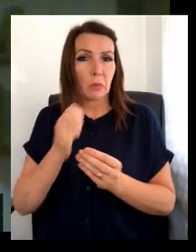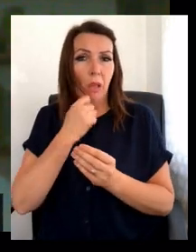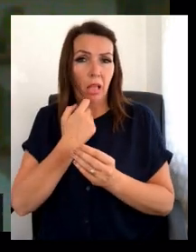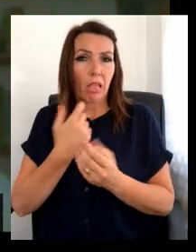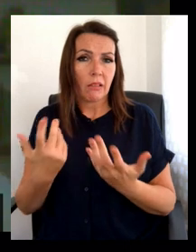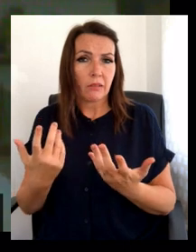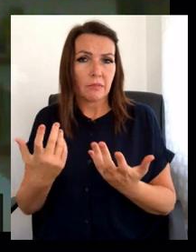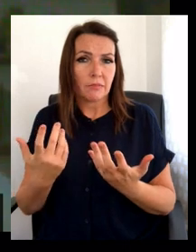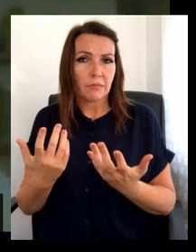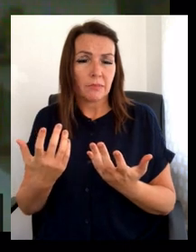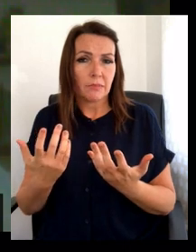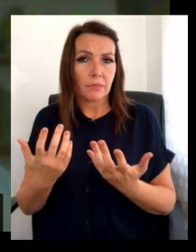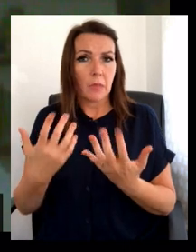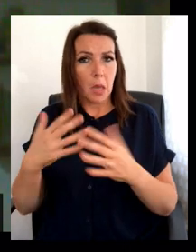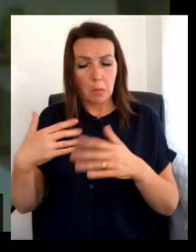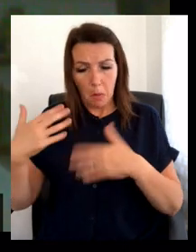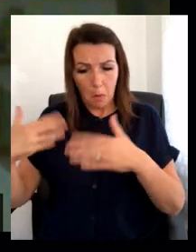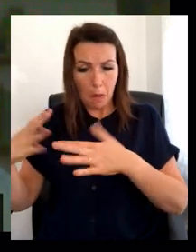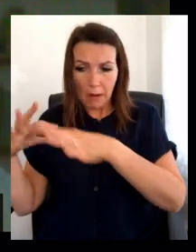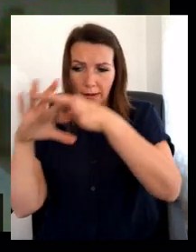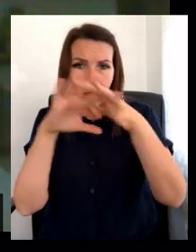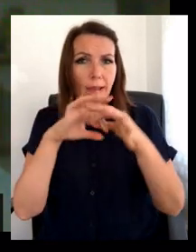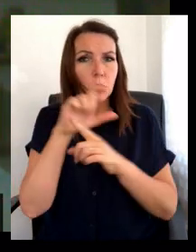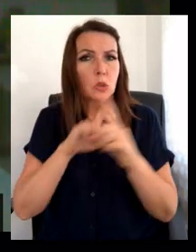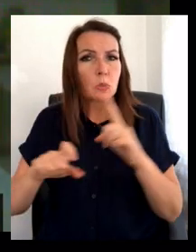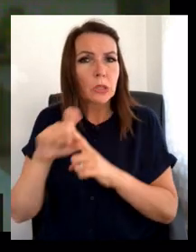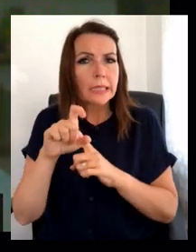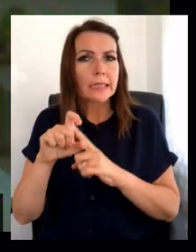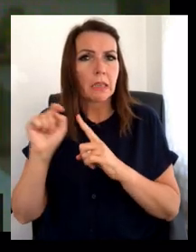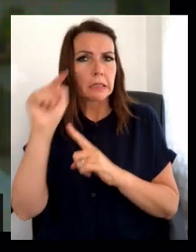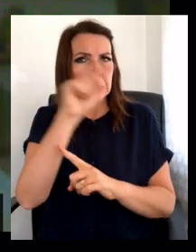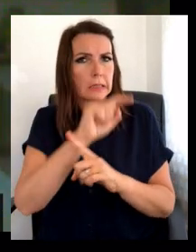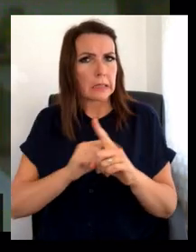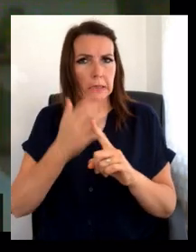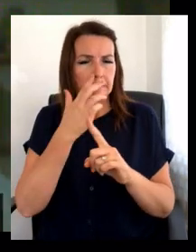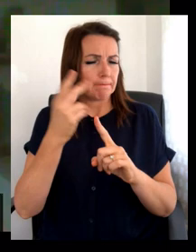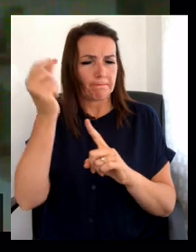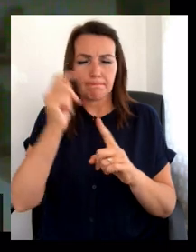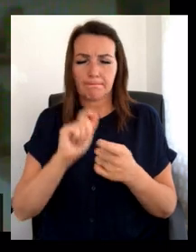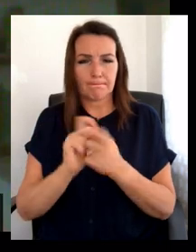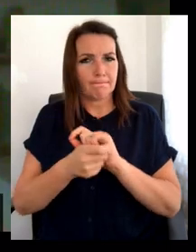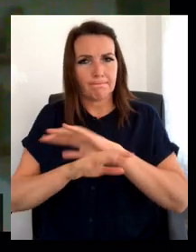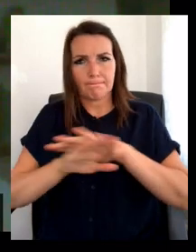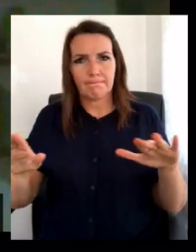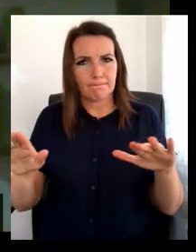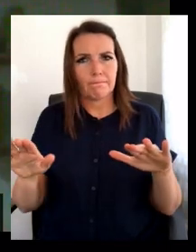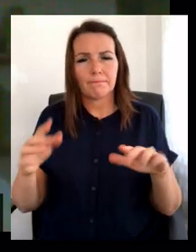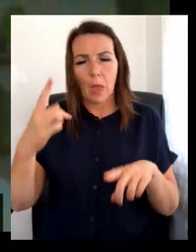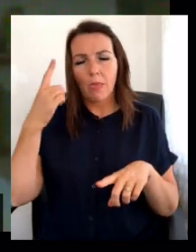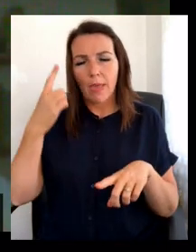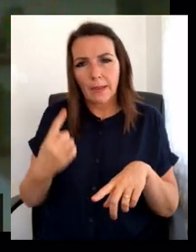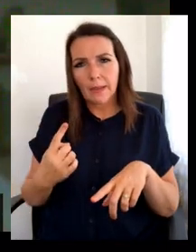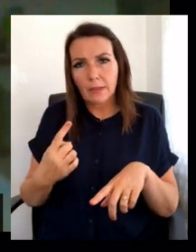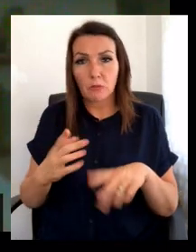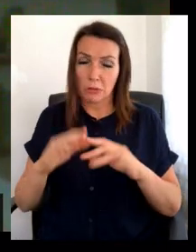that have been ongoing, that do connect to community, and this is really a tragedy. And I think what we have to